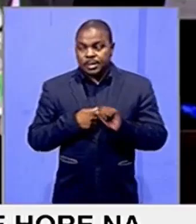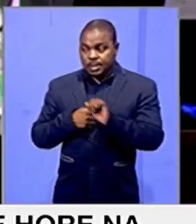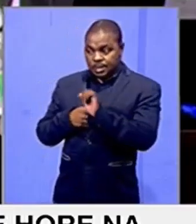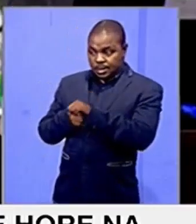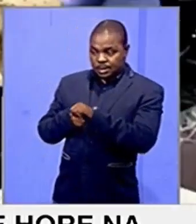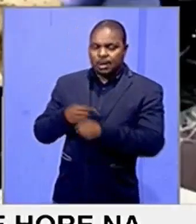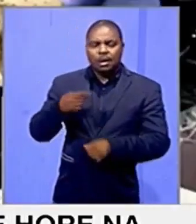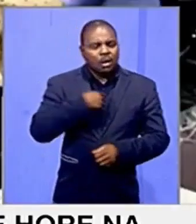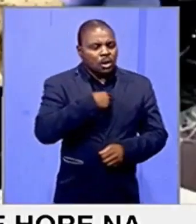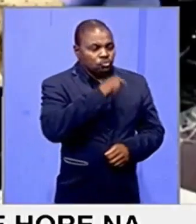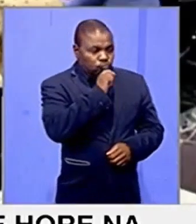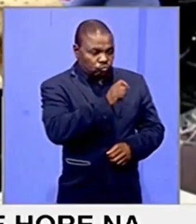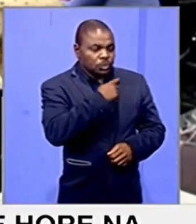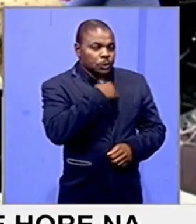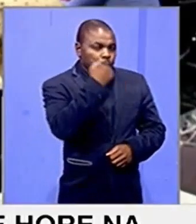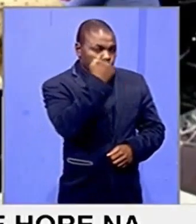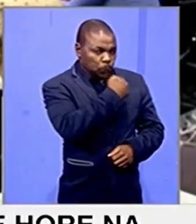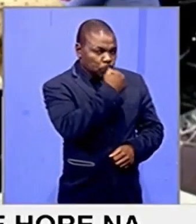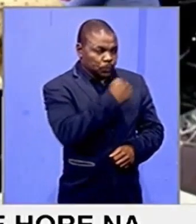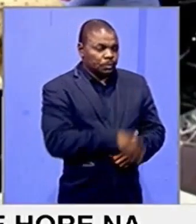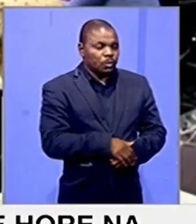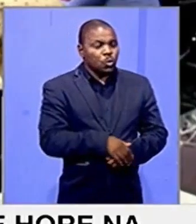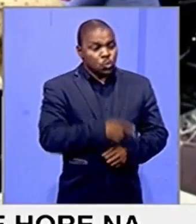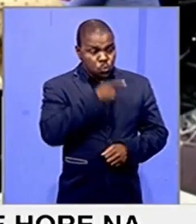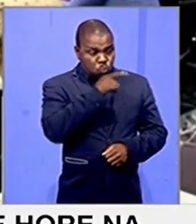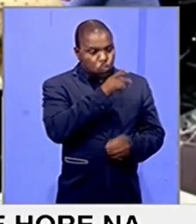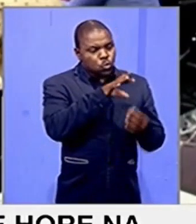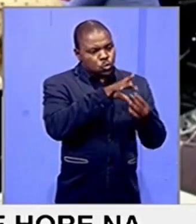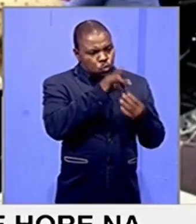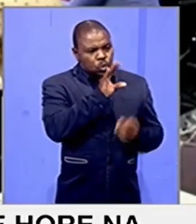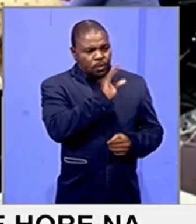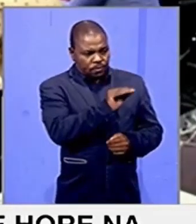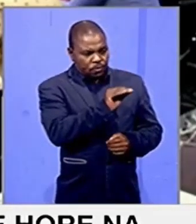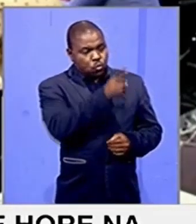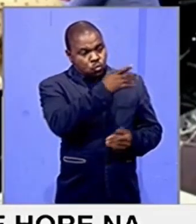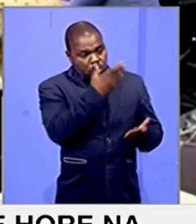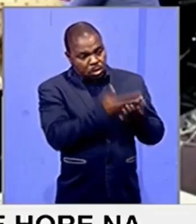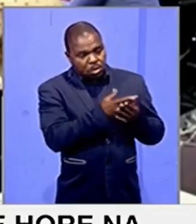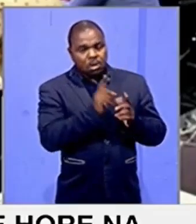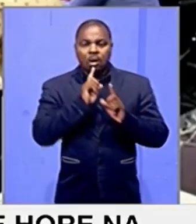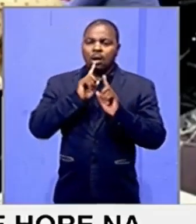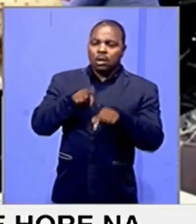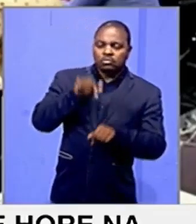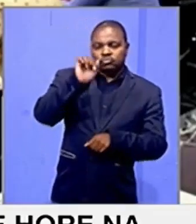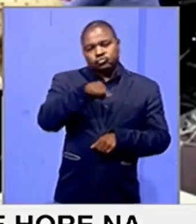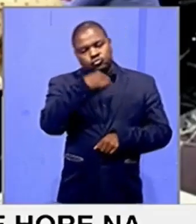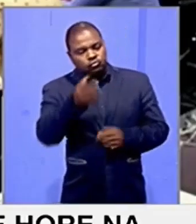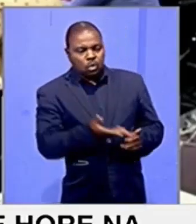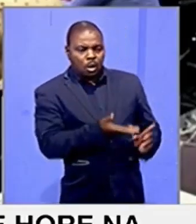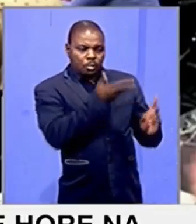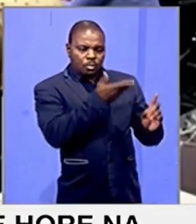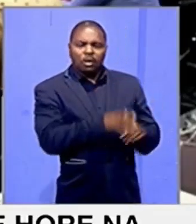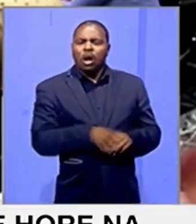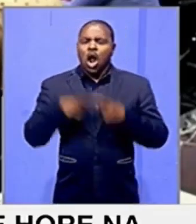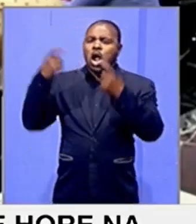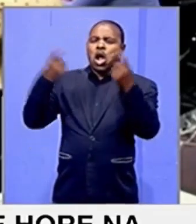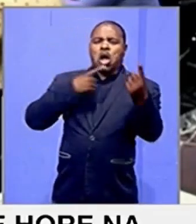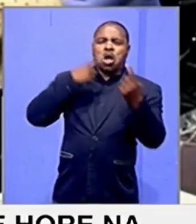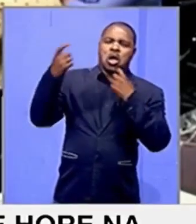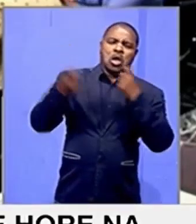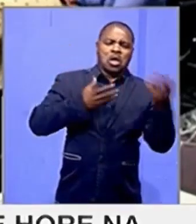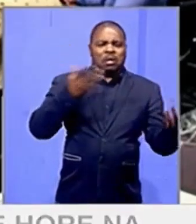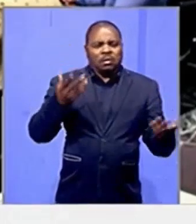sorry. You have a choice whether to respond to this question or not. Honorable